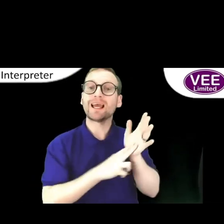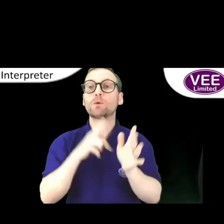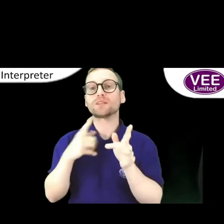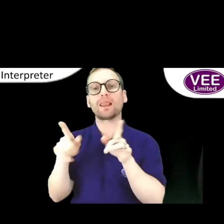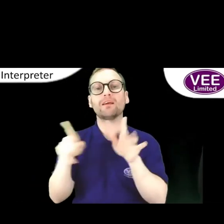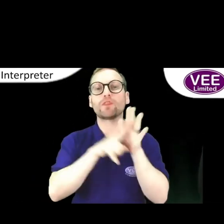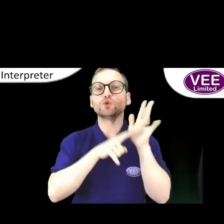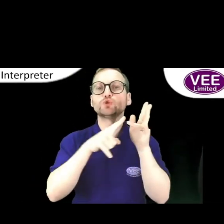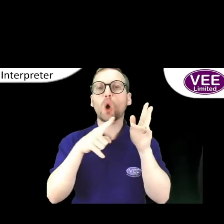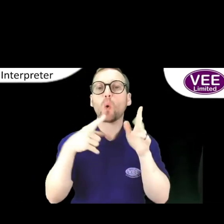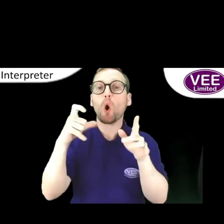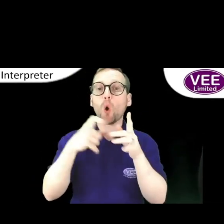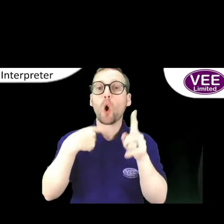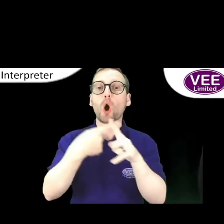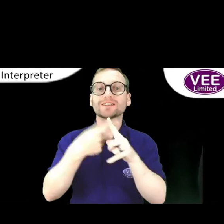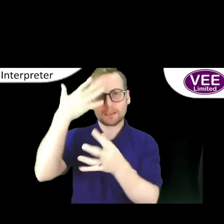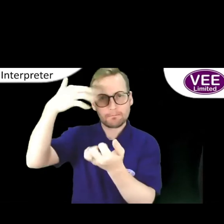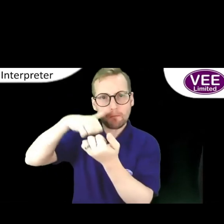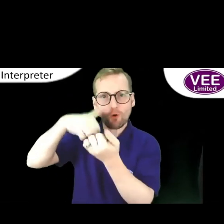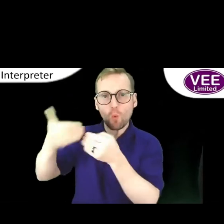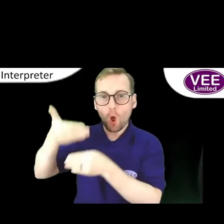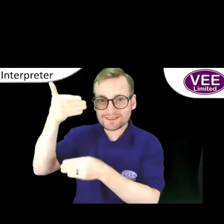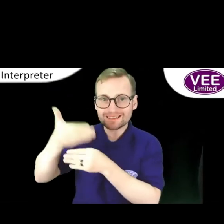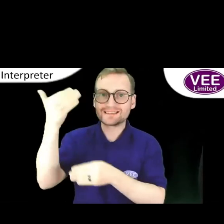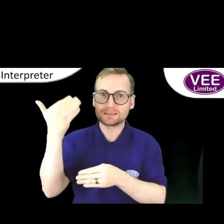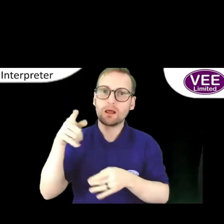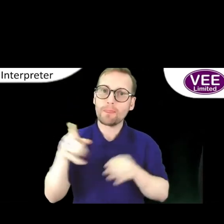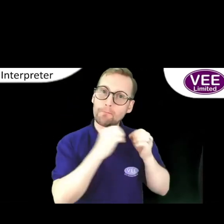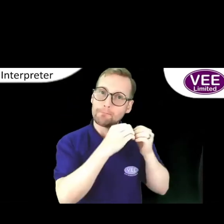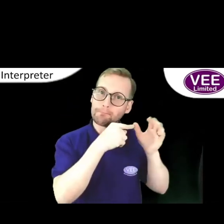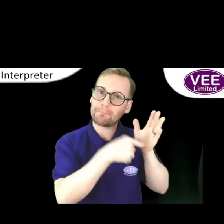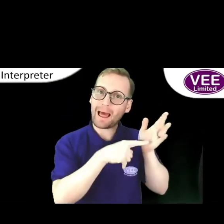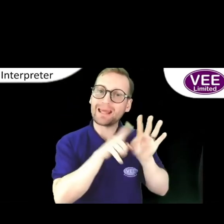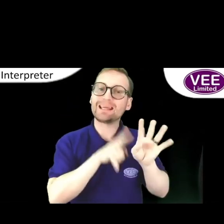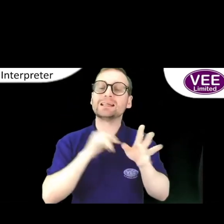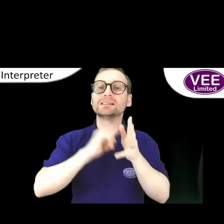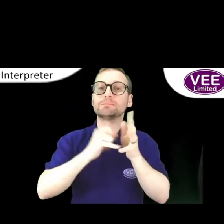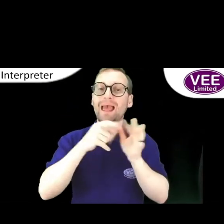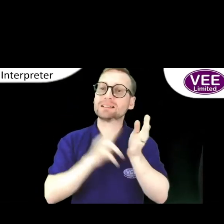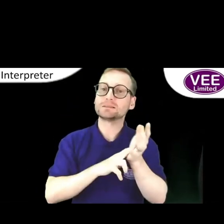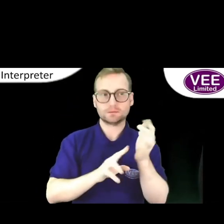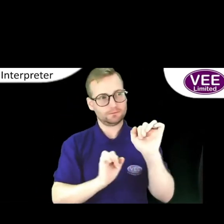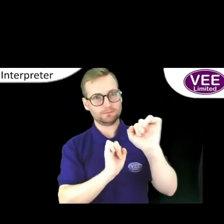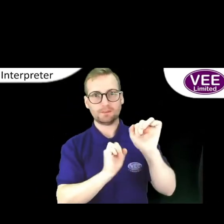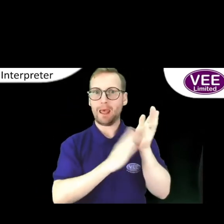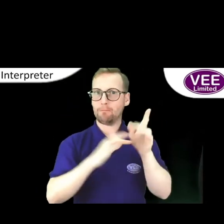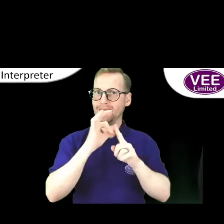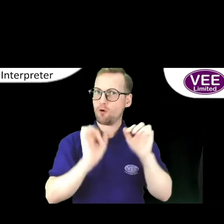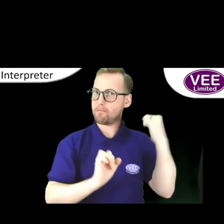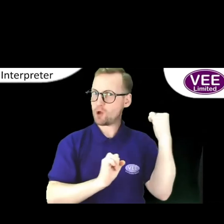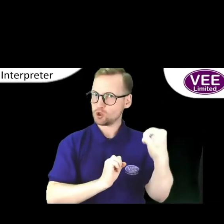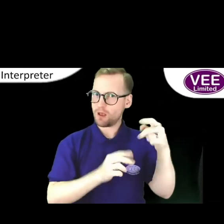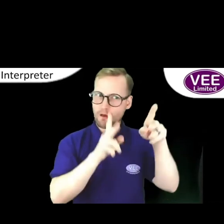Memorial Wall for the first time since the Batley and Spen MP's murder in June 2016 during the run-up to the divisive